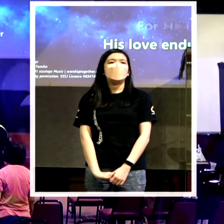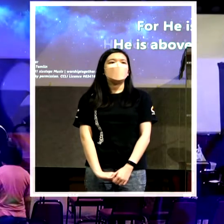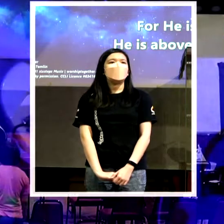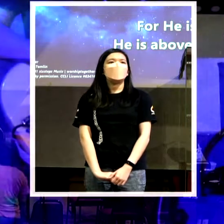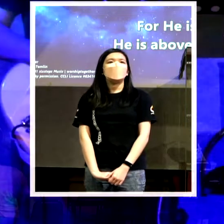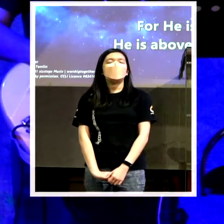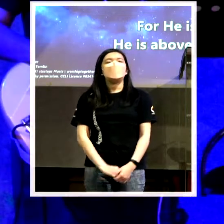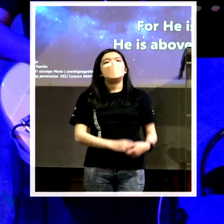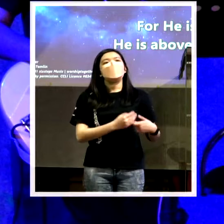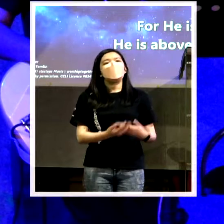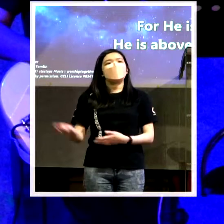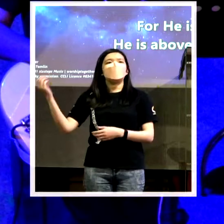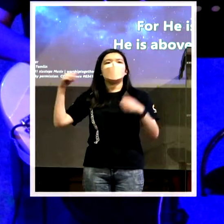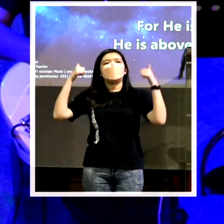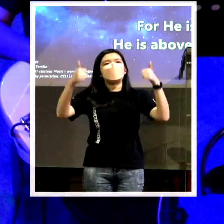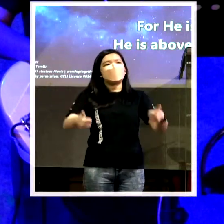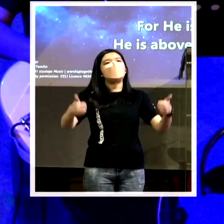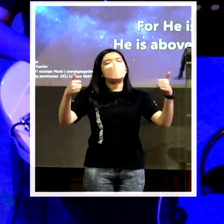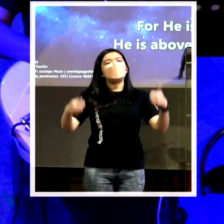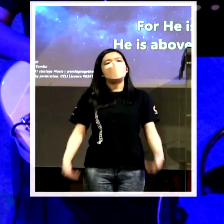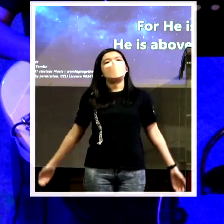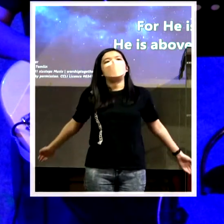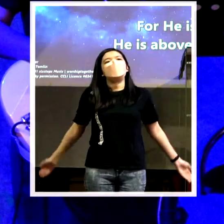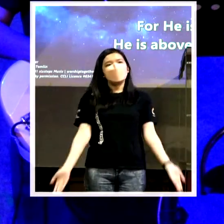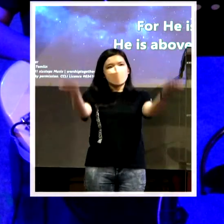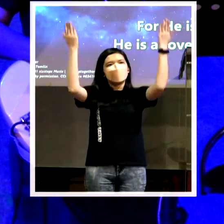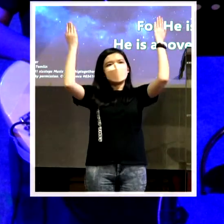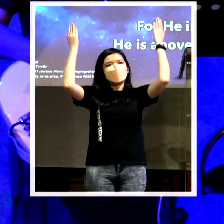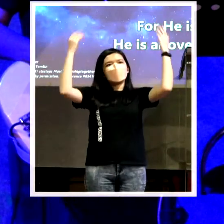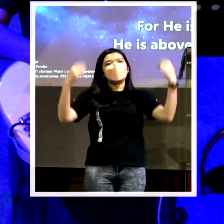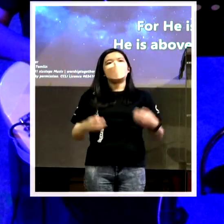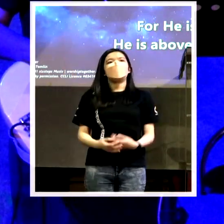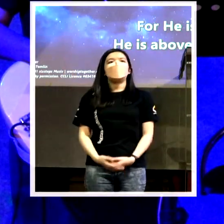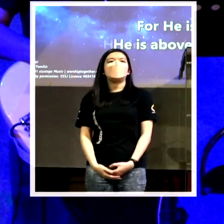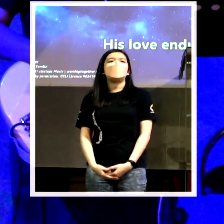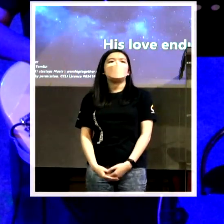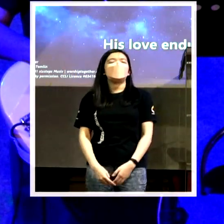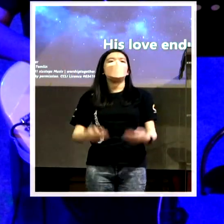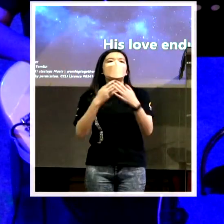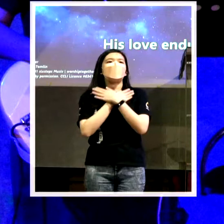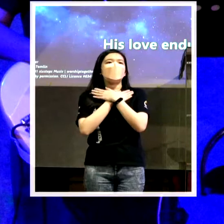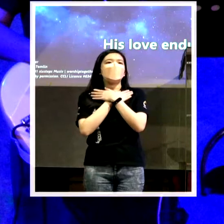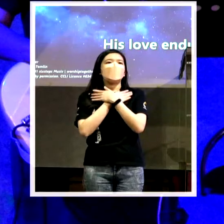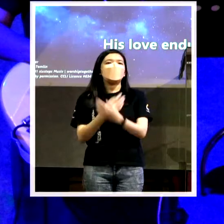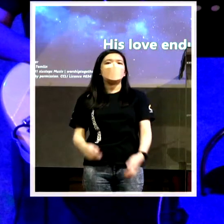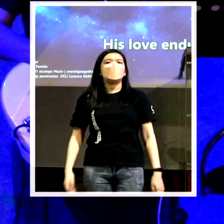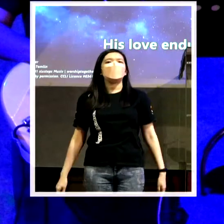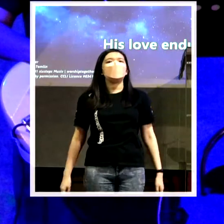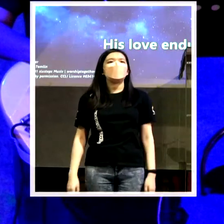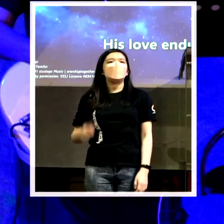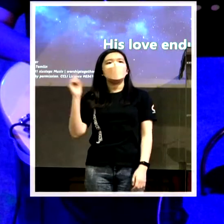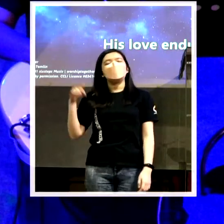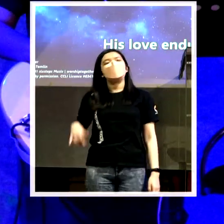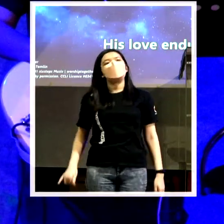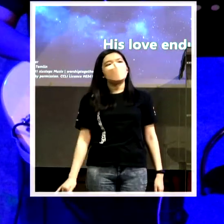forever. For he is good, he is above all things, his love